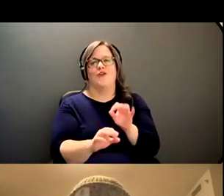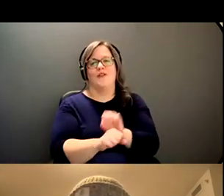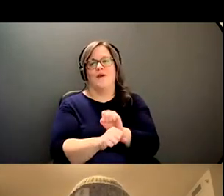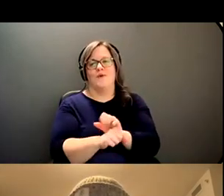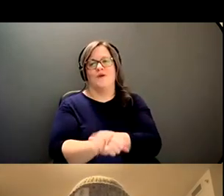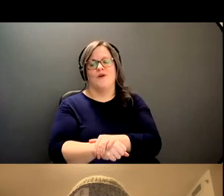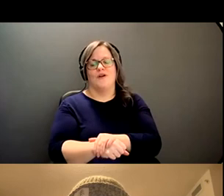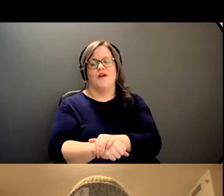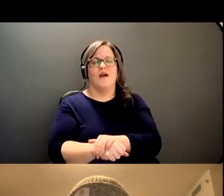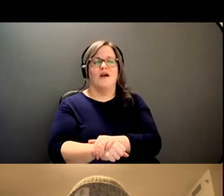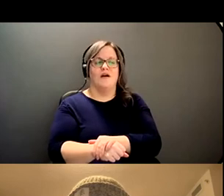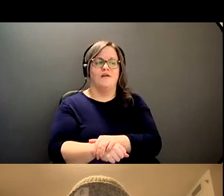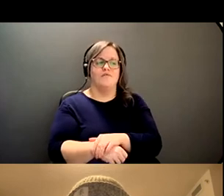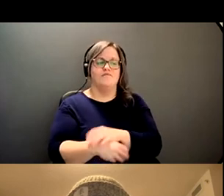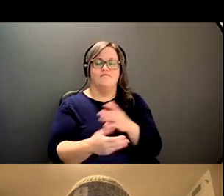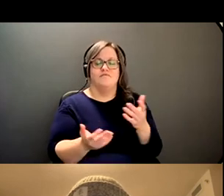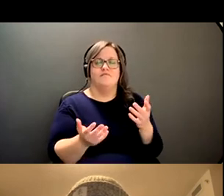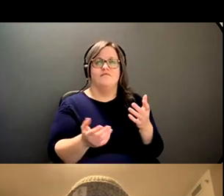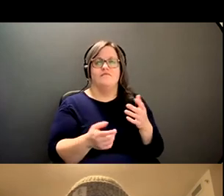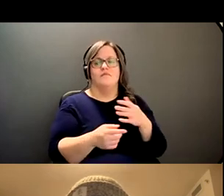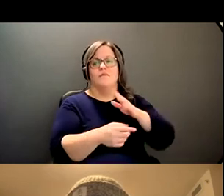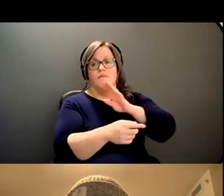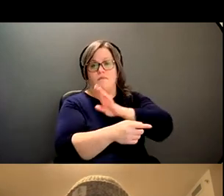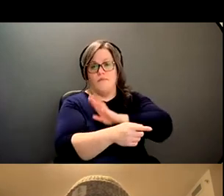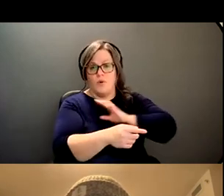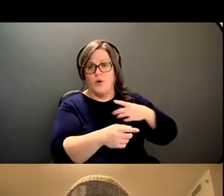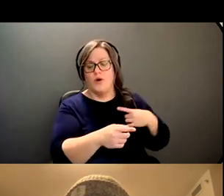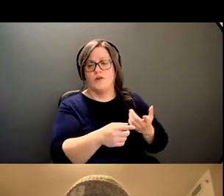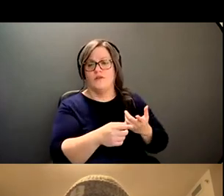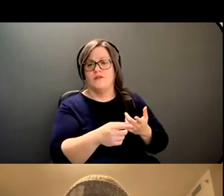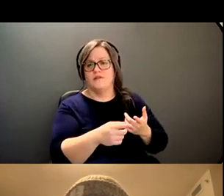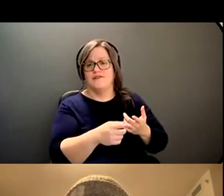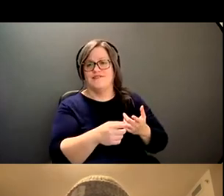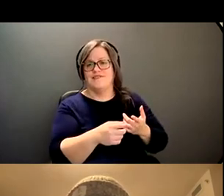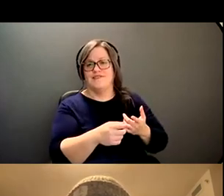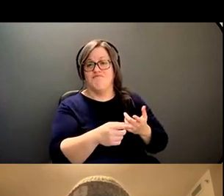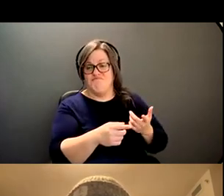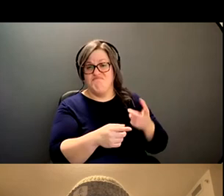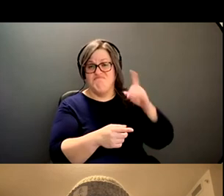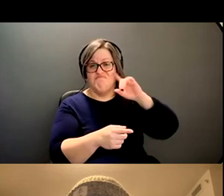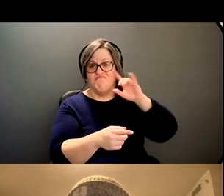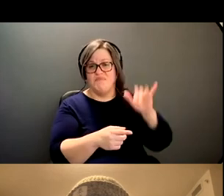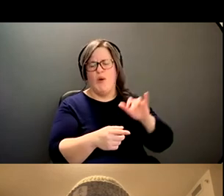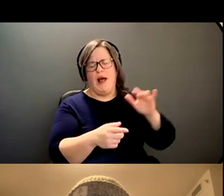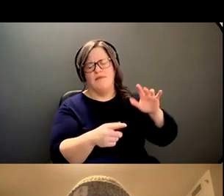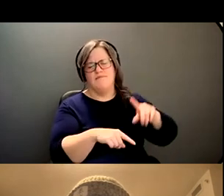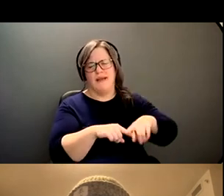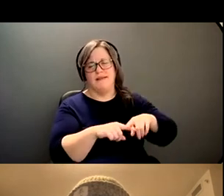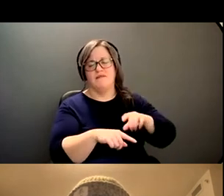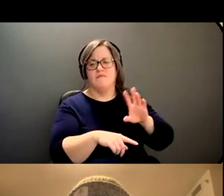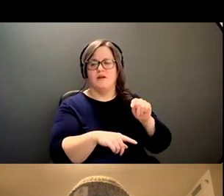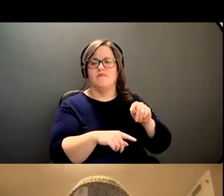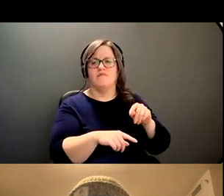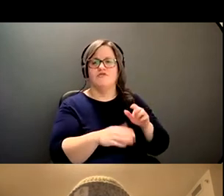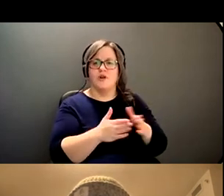like a board dynamic, you see two things happening. So it depends on different scales. So